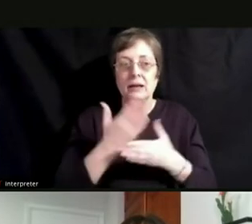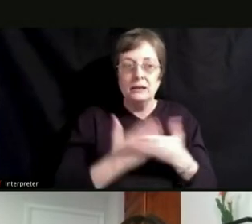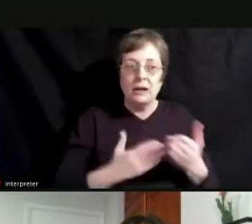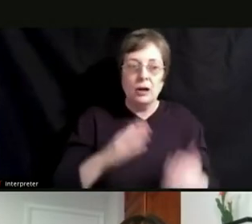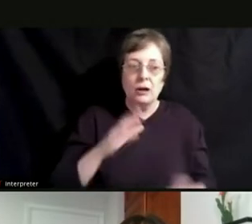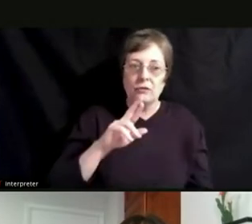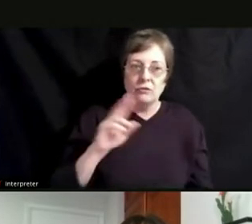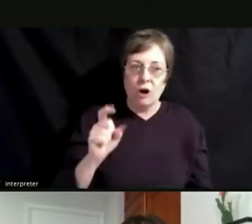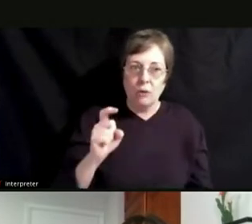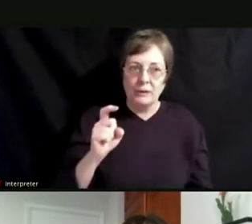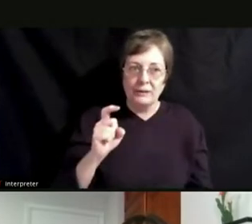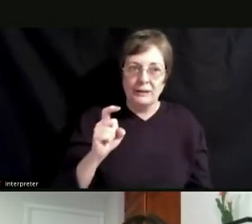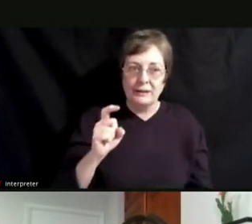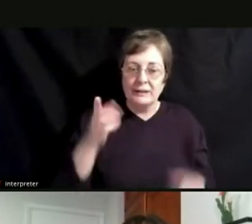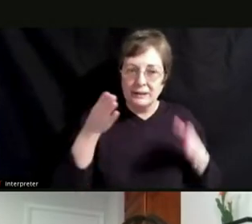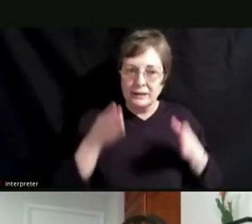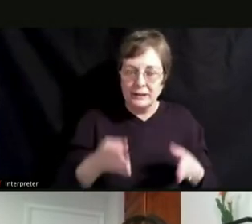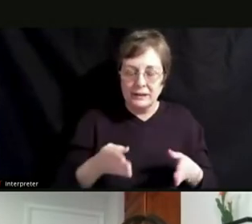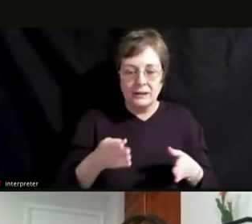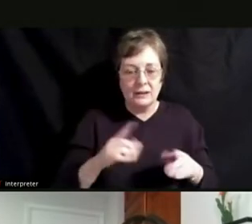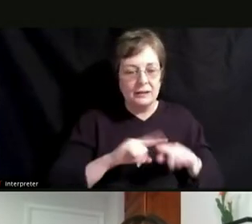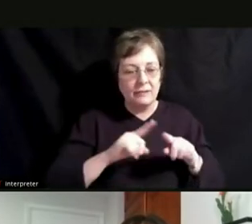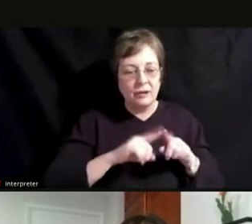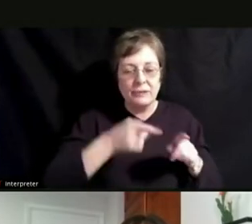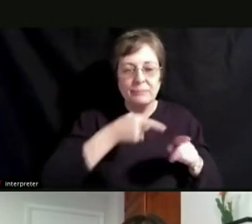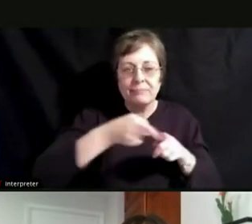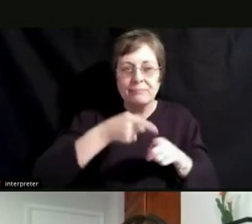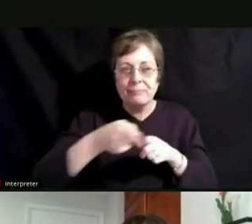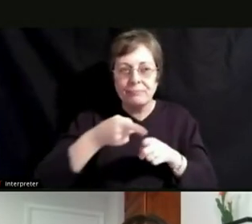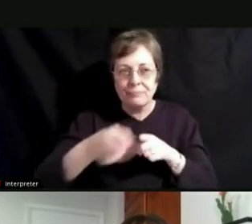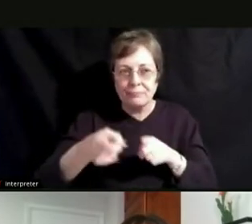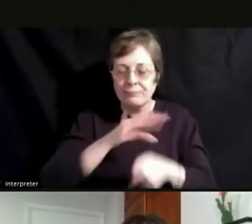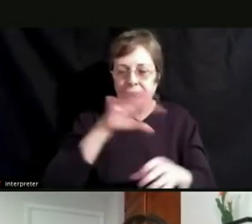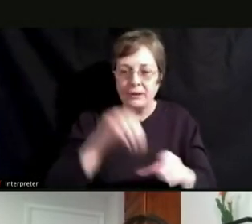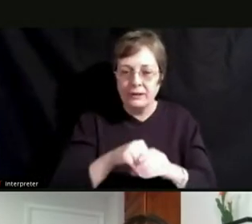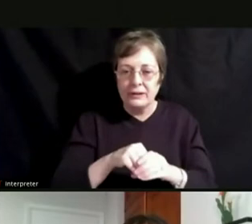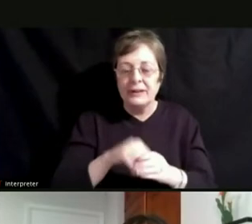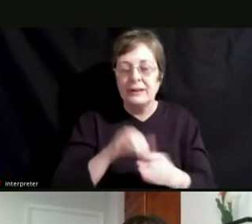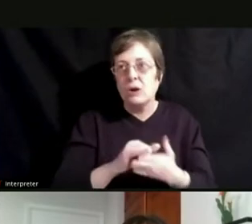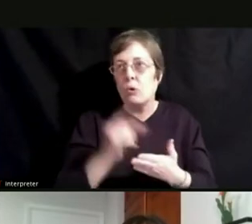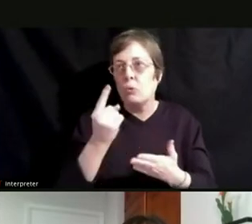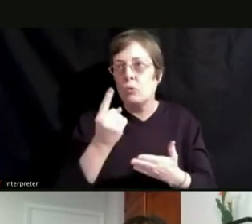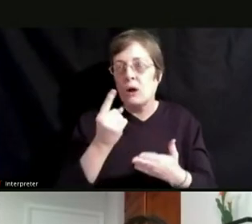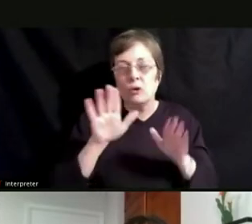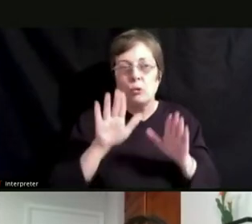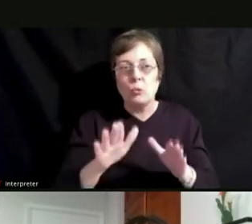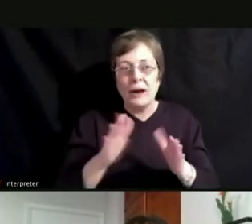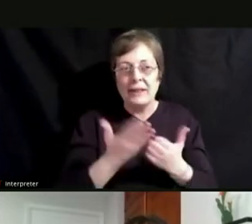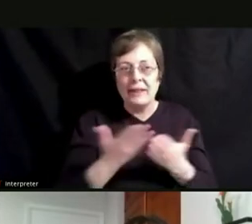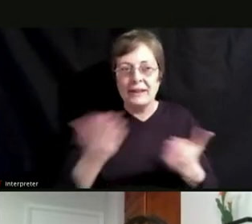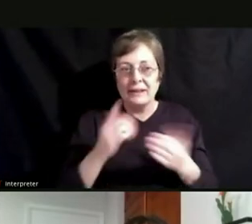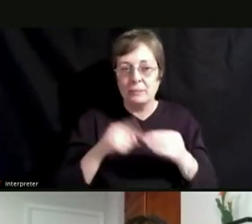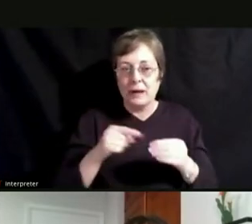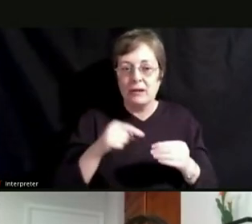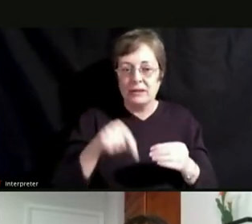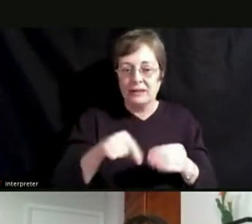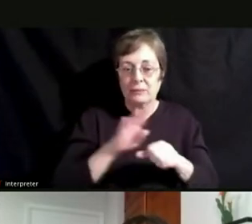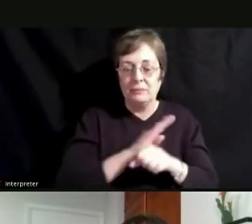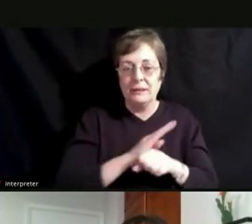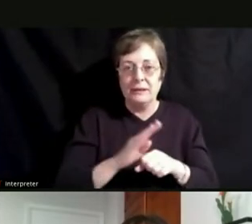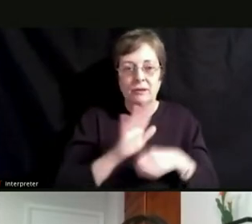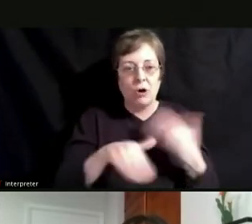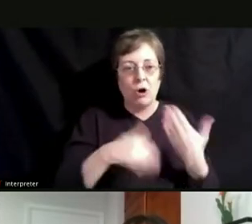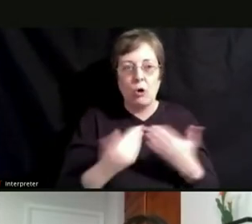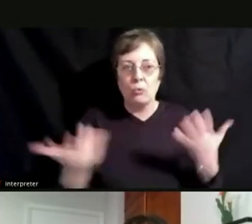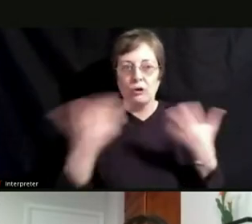So you have every discipline under the sun, which is one of the beautiful things about the industry, but it all works together. And so whether you work